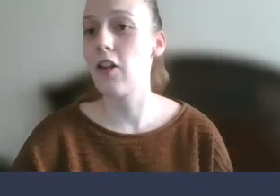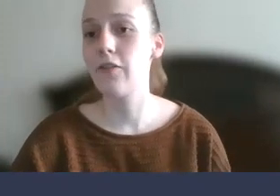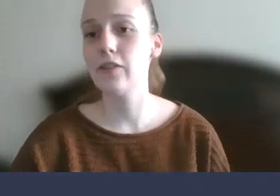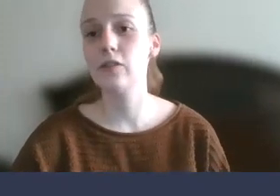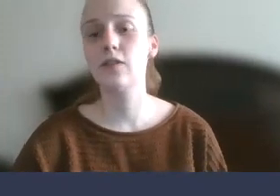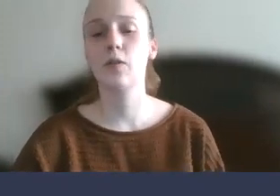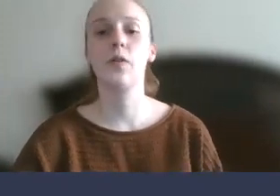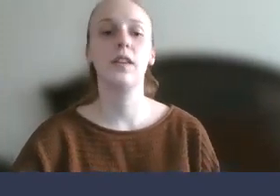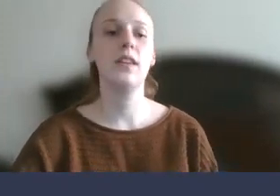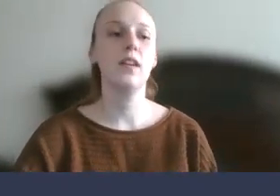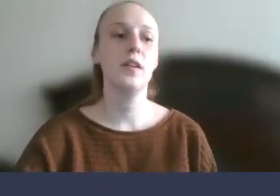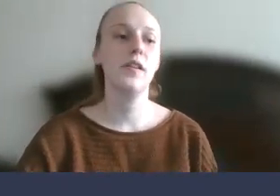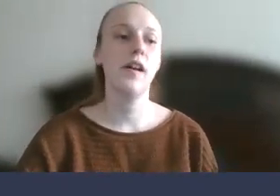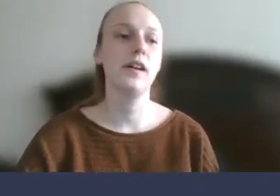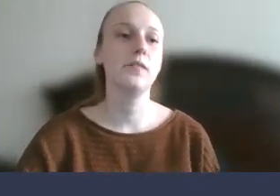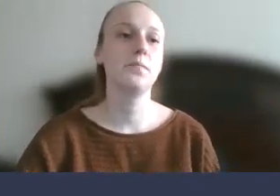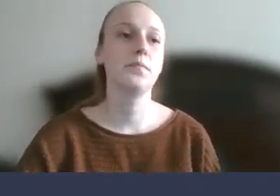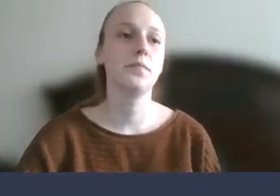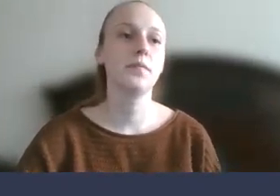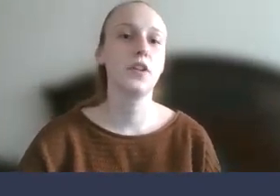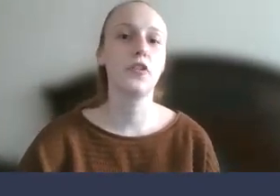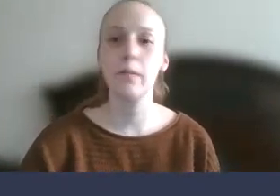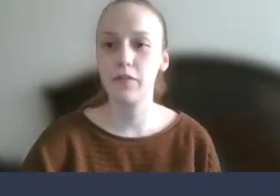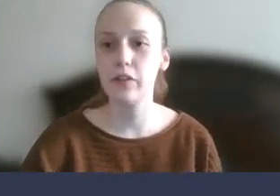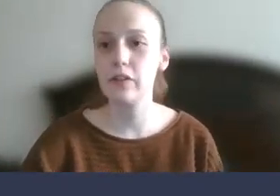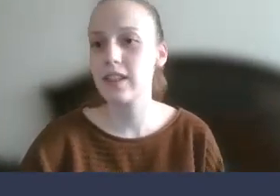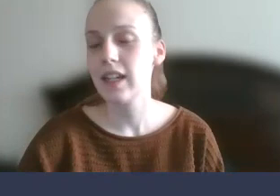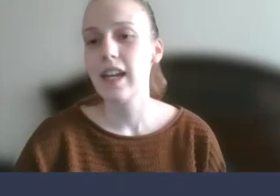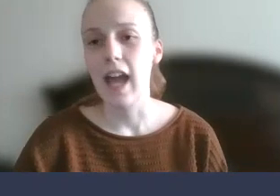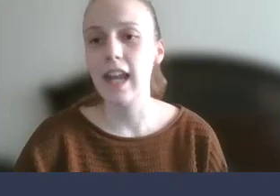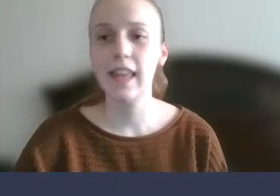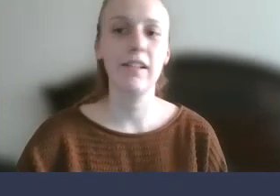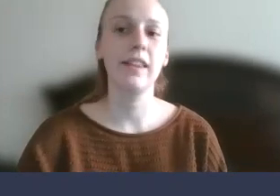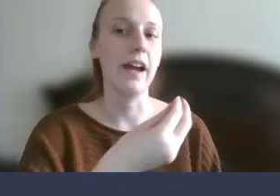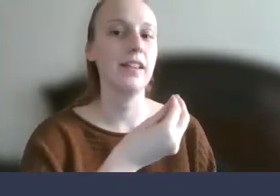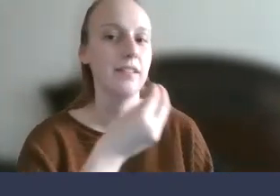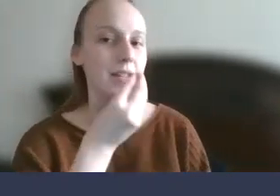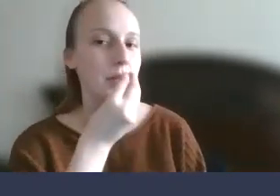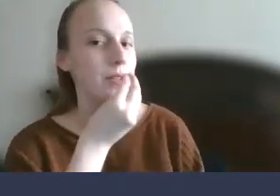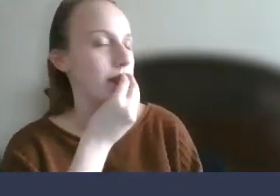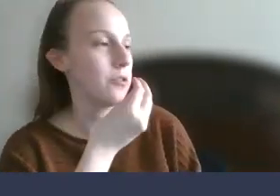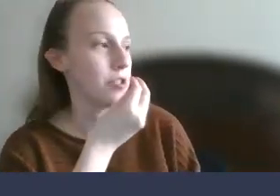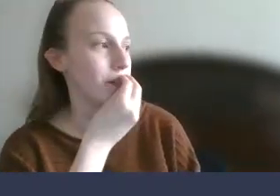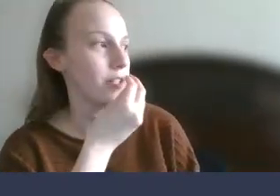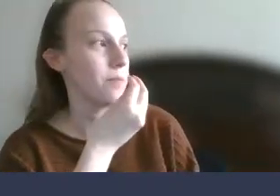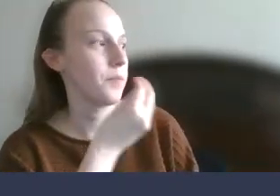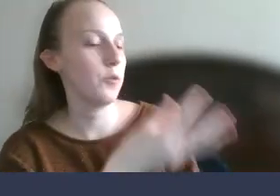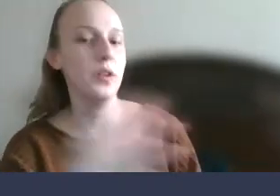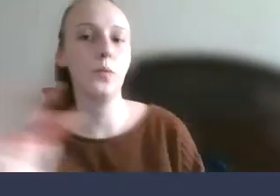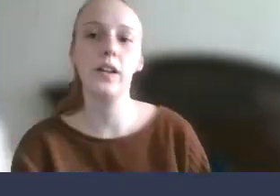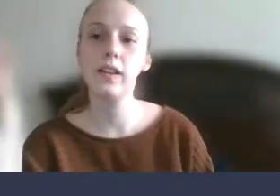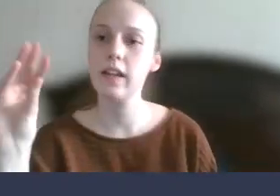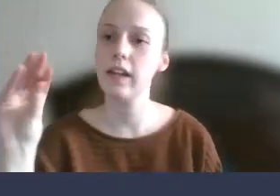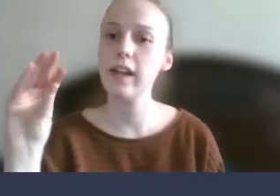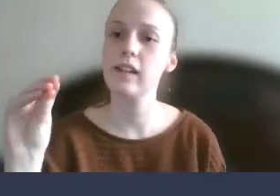the solid foods or the creamed foods, anything like that. Typically those children will